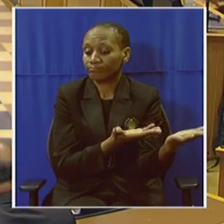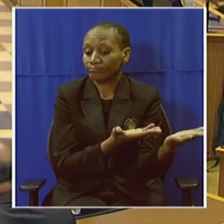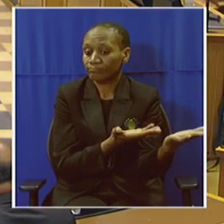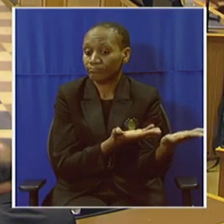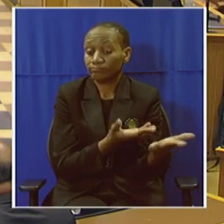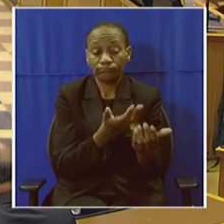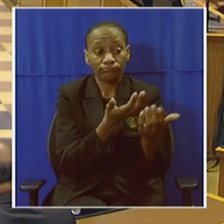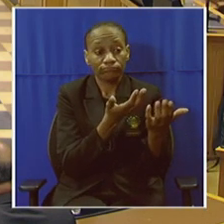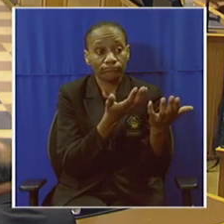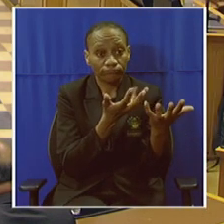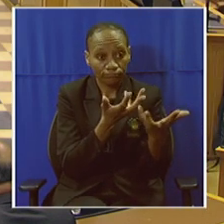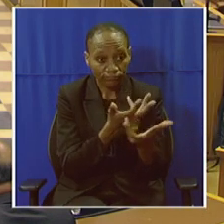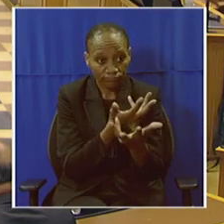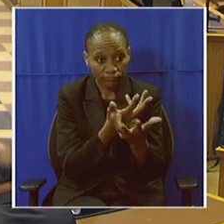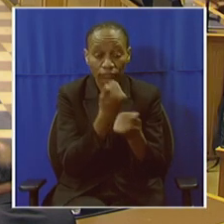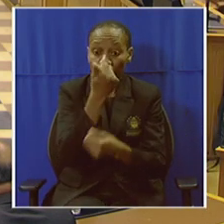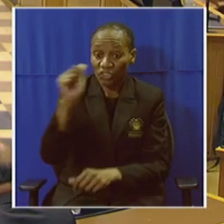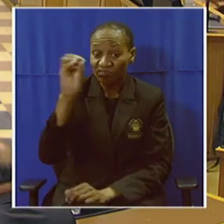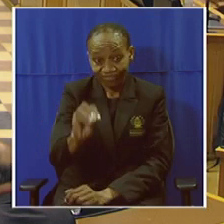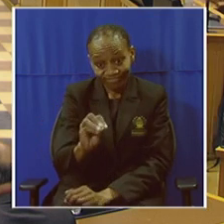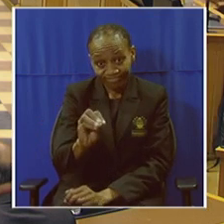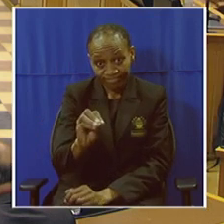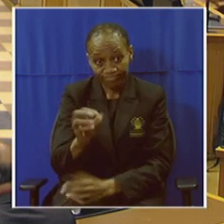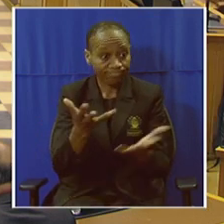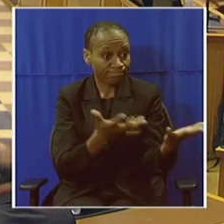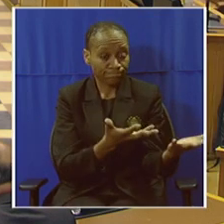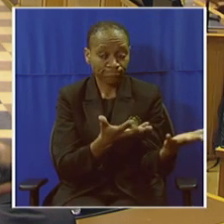Are there any objections?